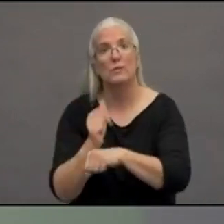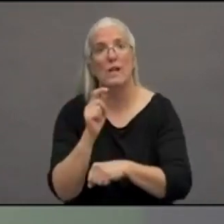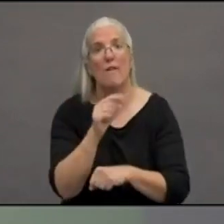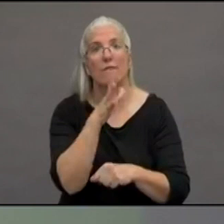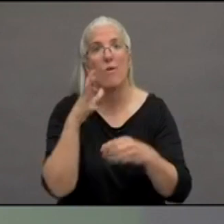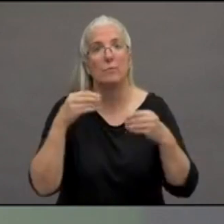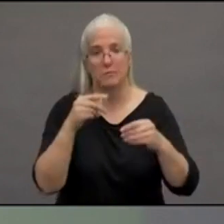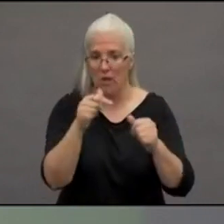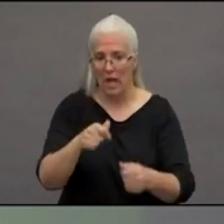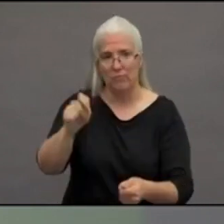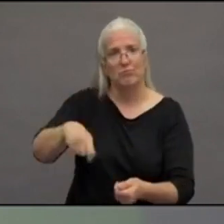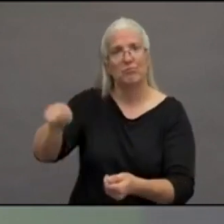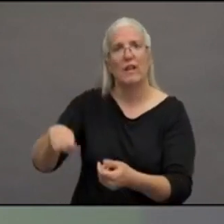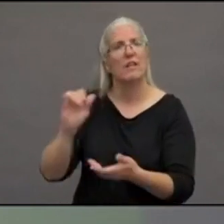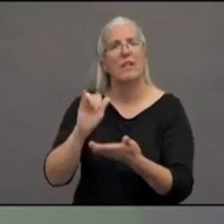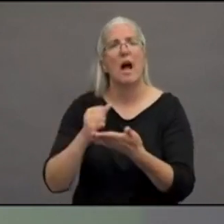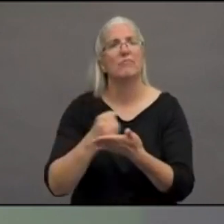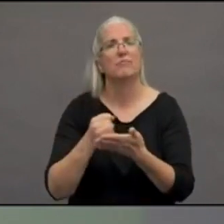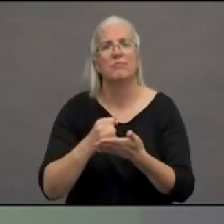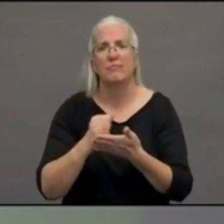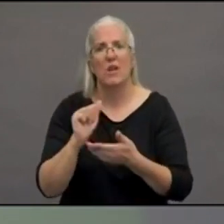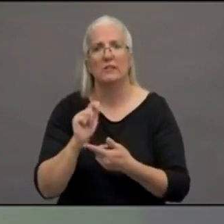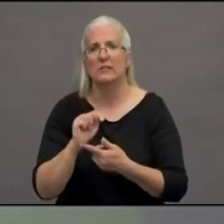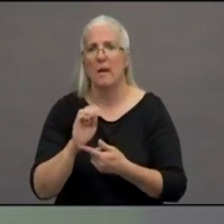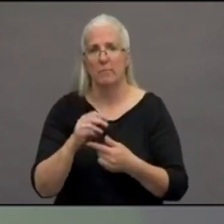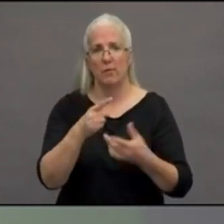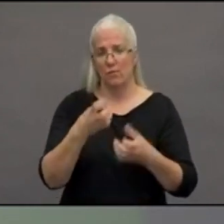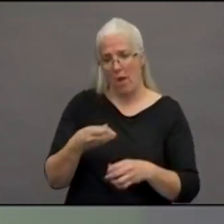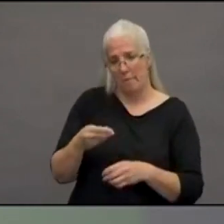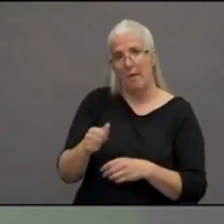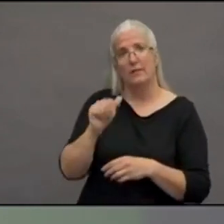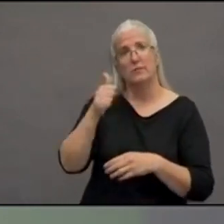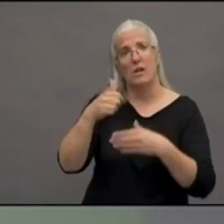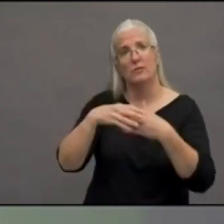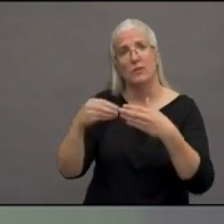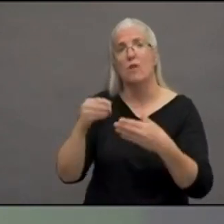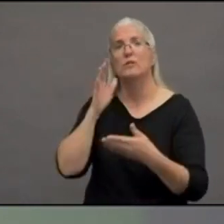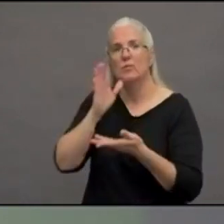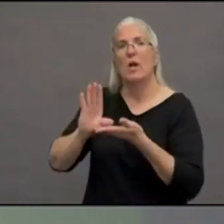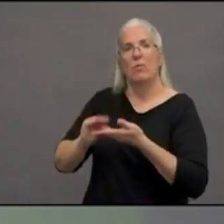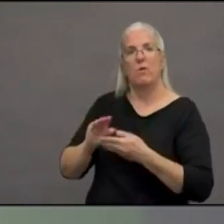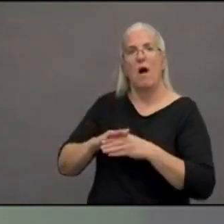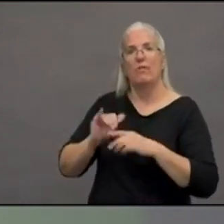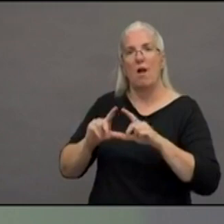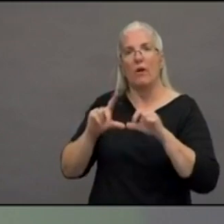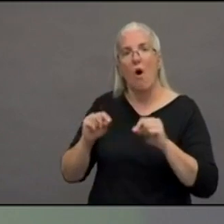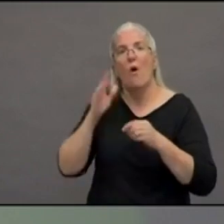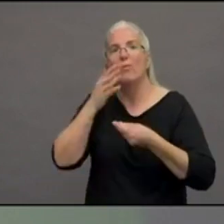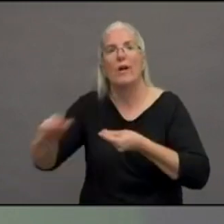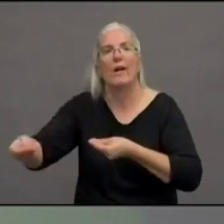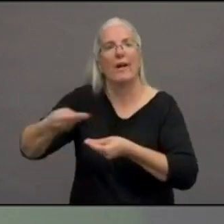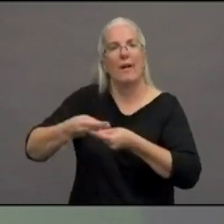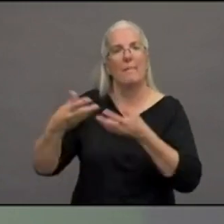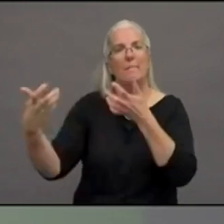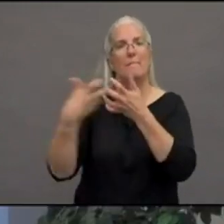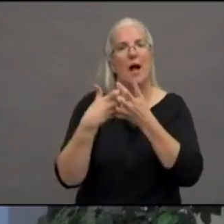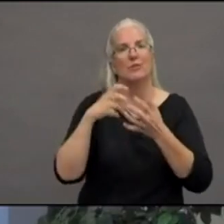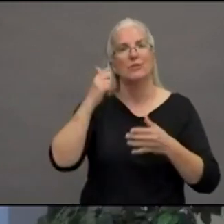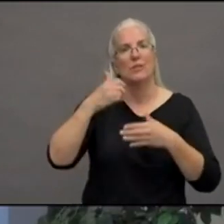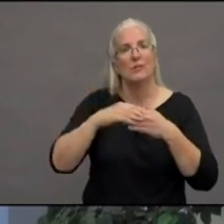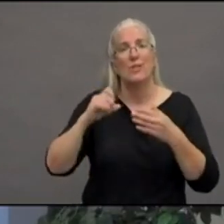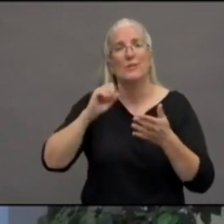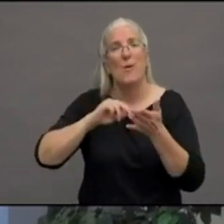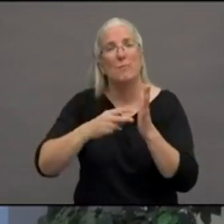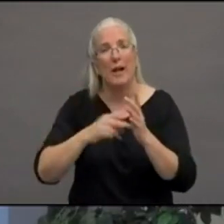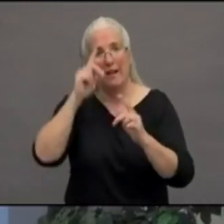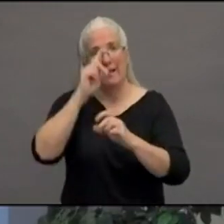credit card, and say, I want to spend $10 off my card. They'll give you $10 to spend at the market, and then they'll give you an additional $10